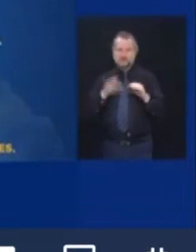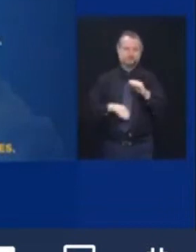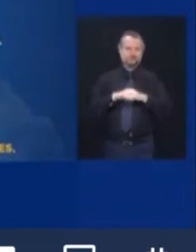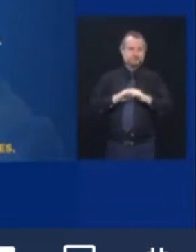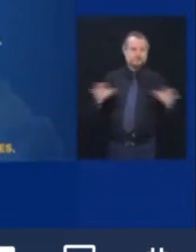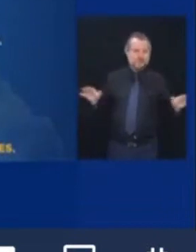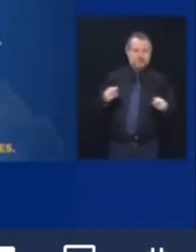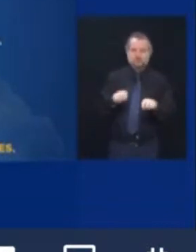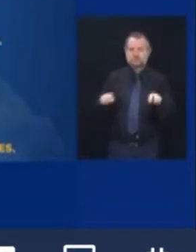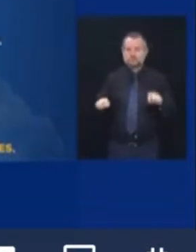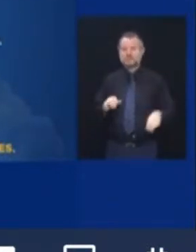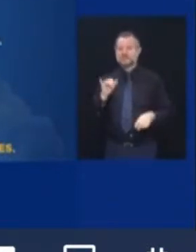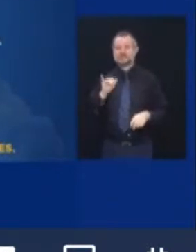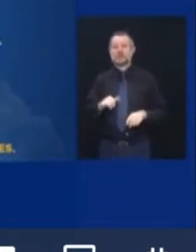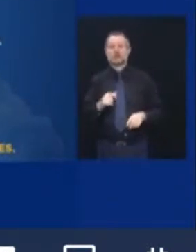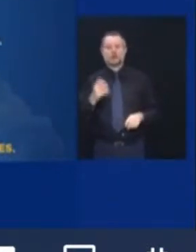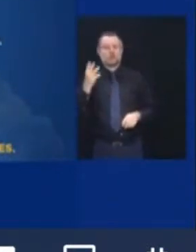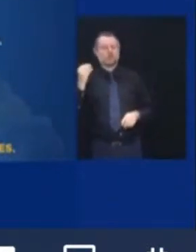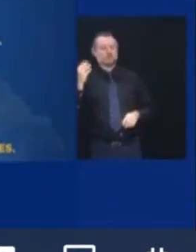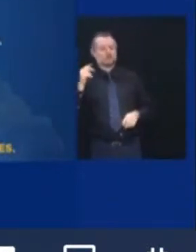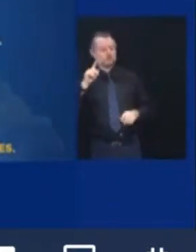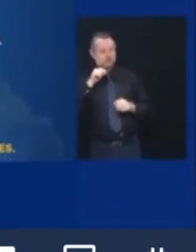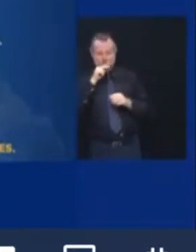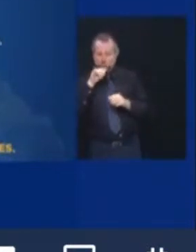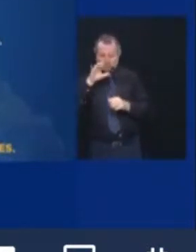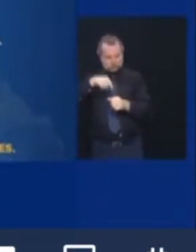This is outside of New York City.